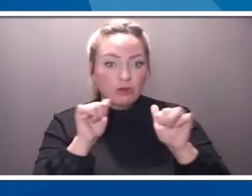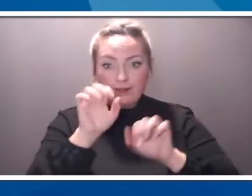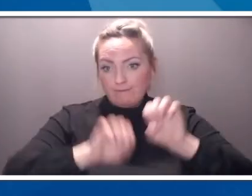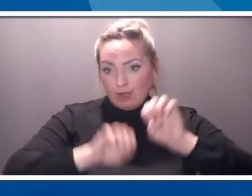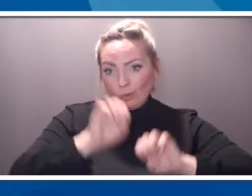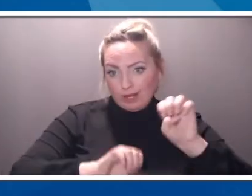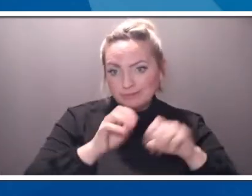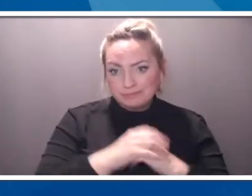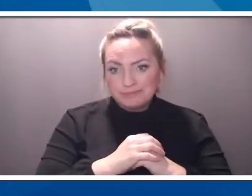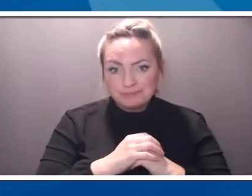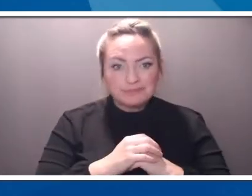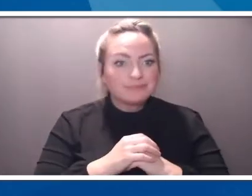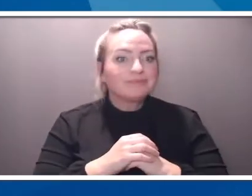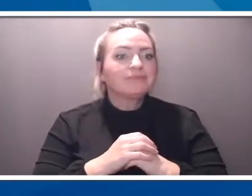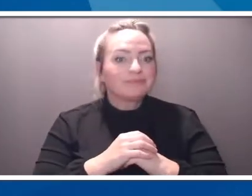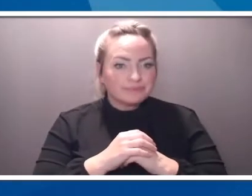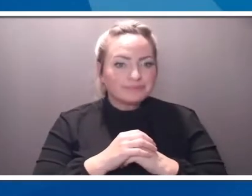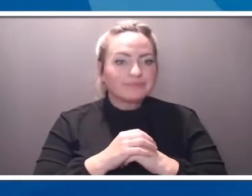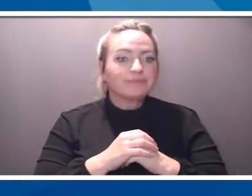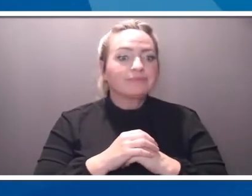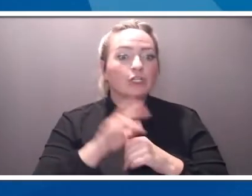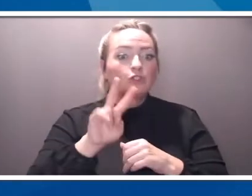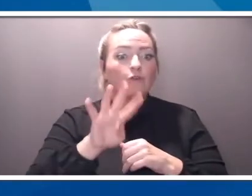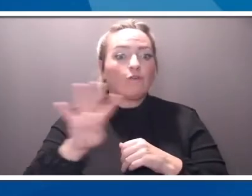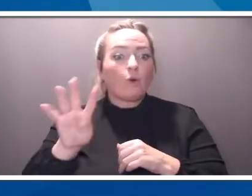out as they're trying to evaluate things.